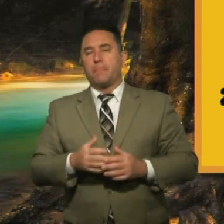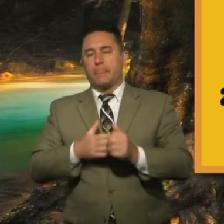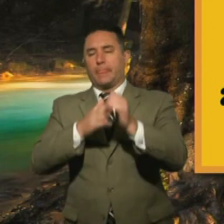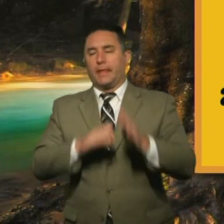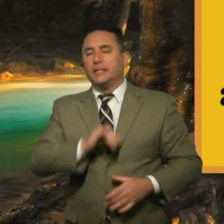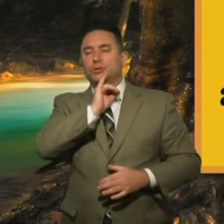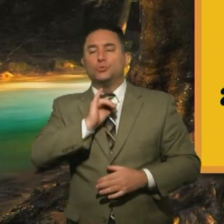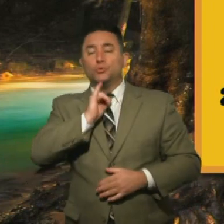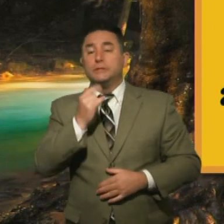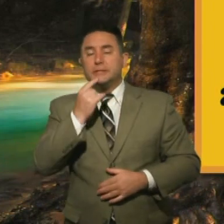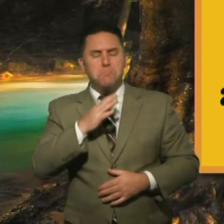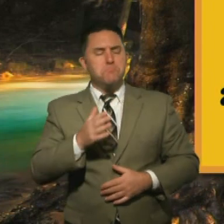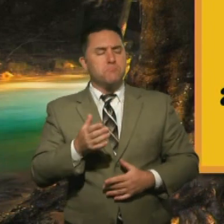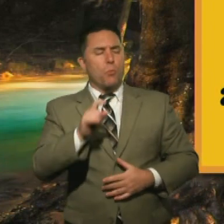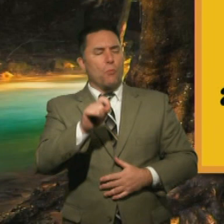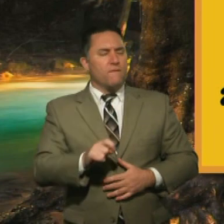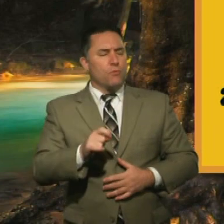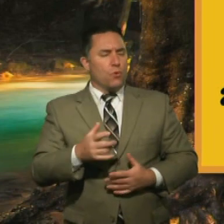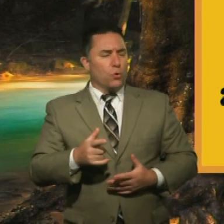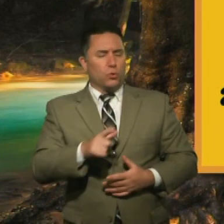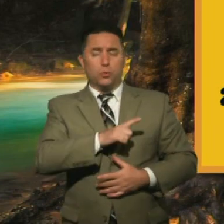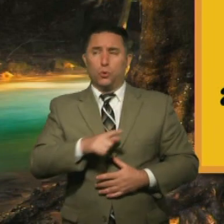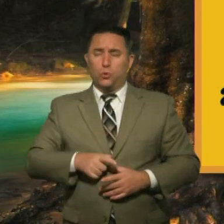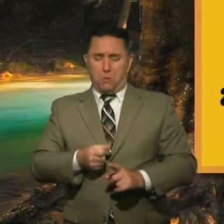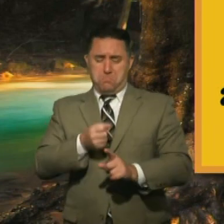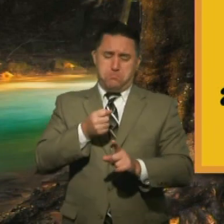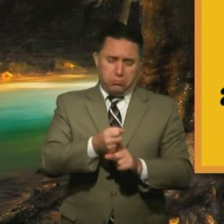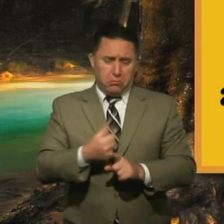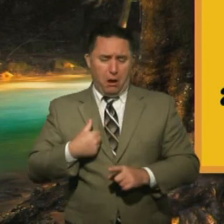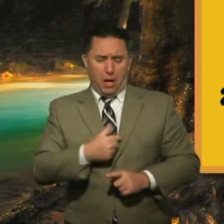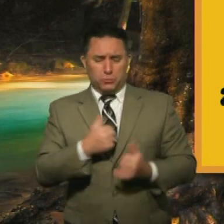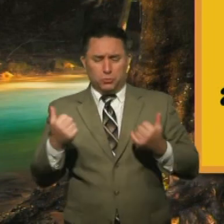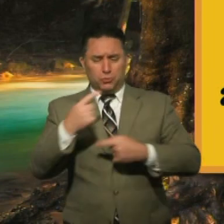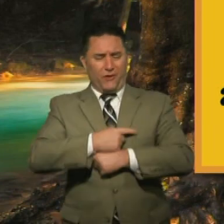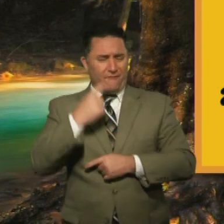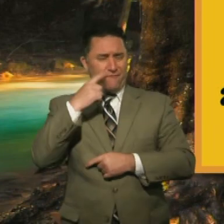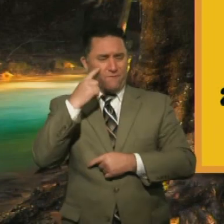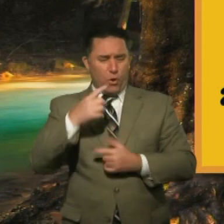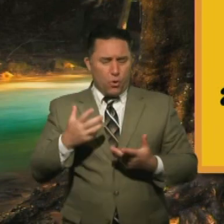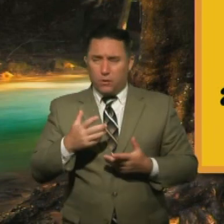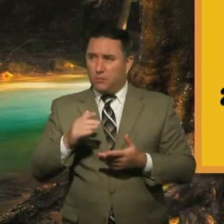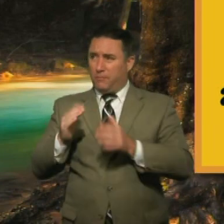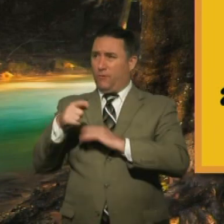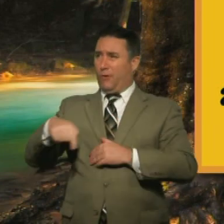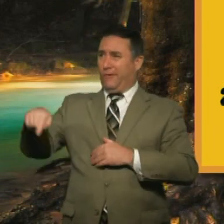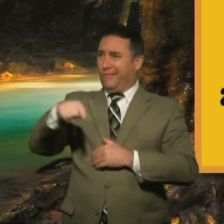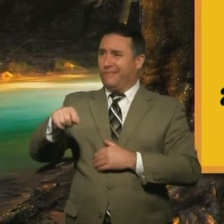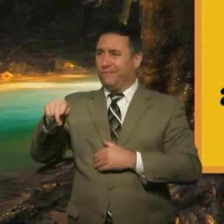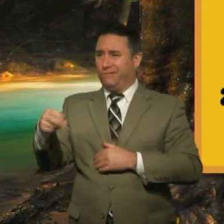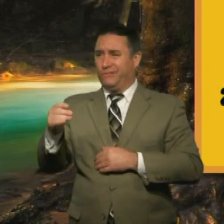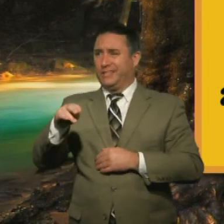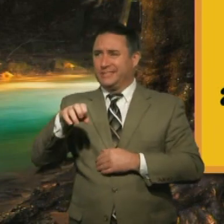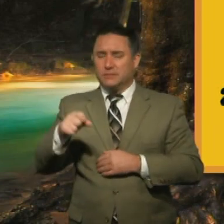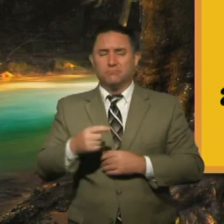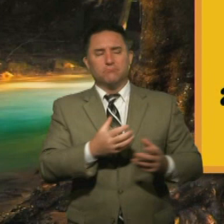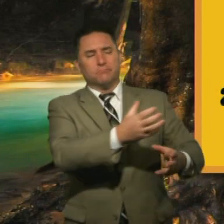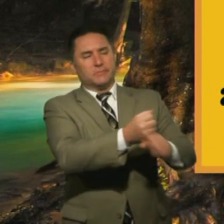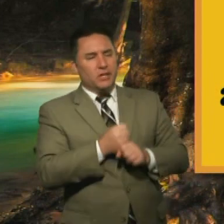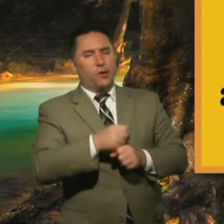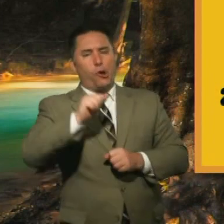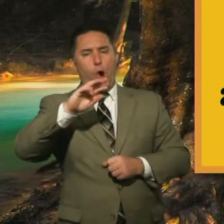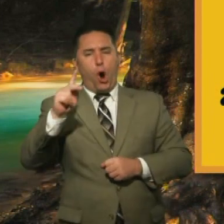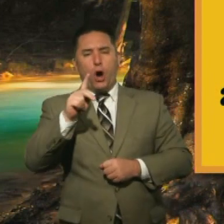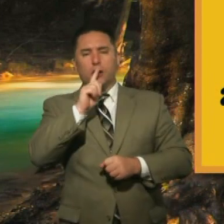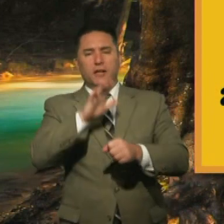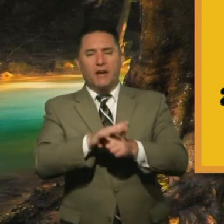Israel said, wherefore hath the Lord smitten us today before the Philistines? Let us fetch the ark of the covenant of